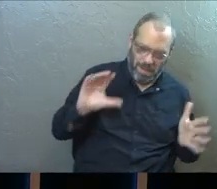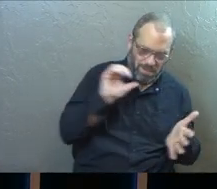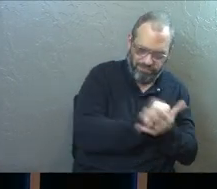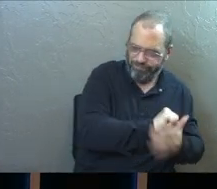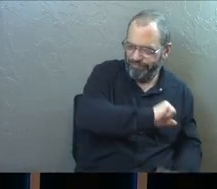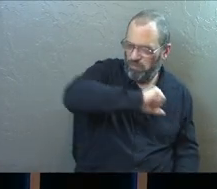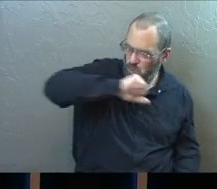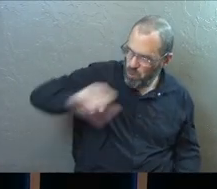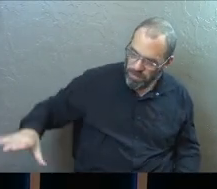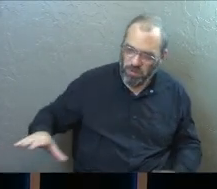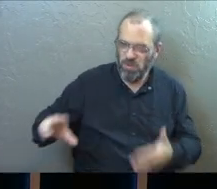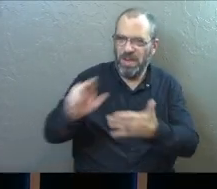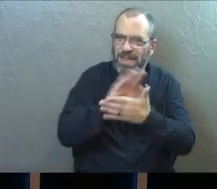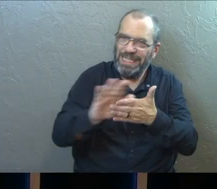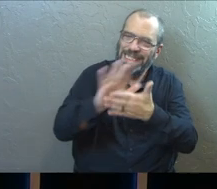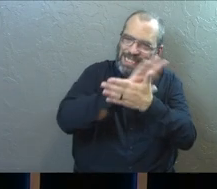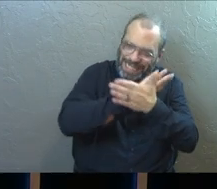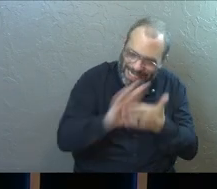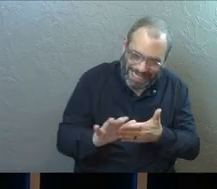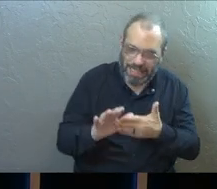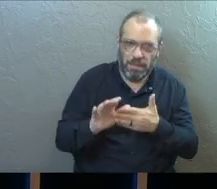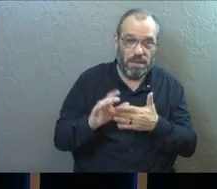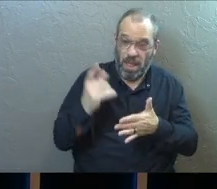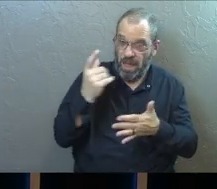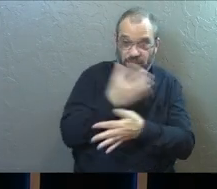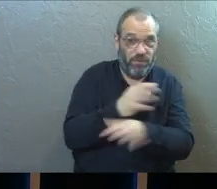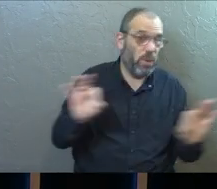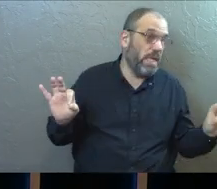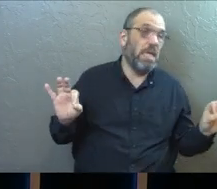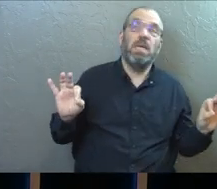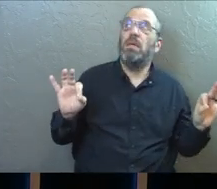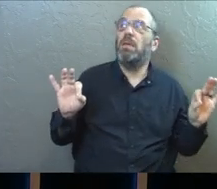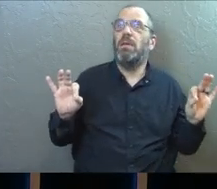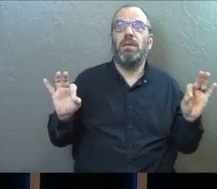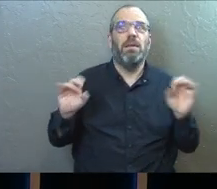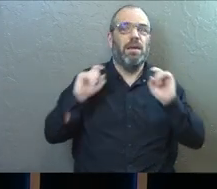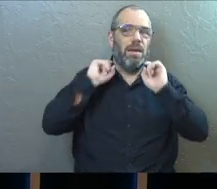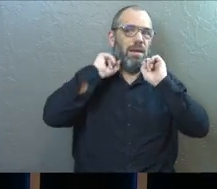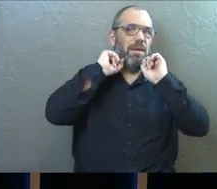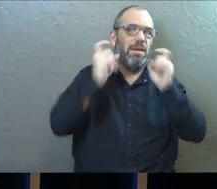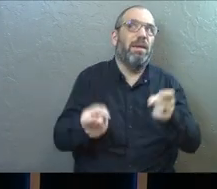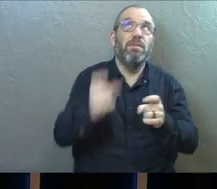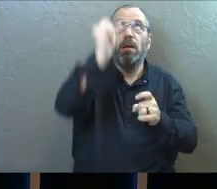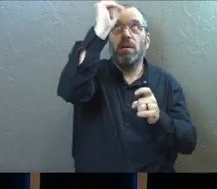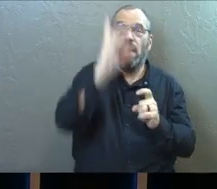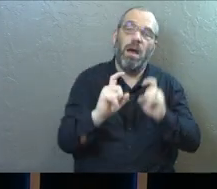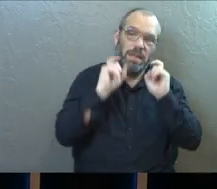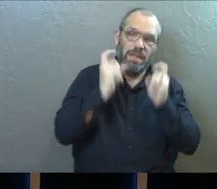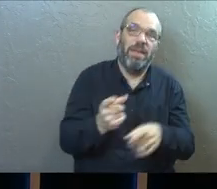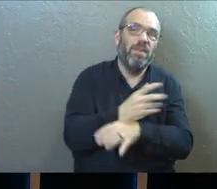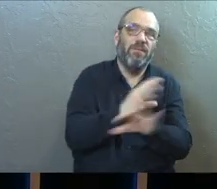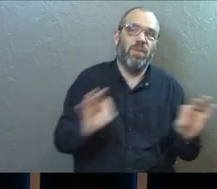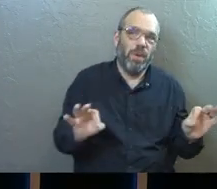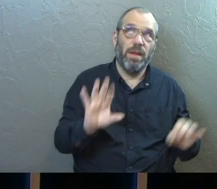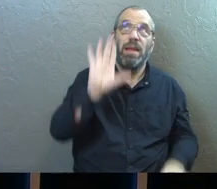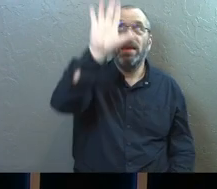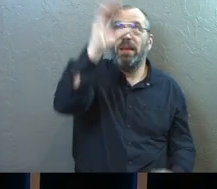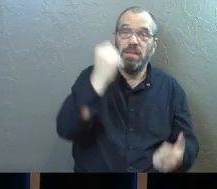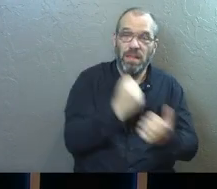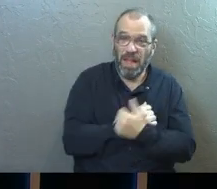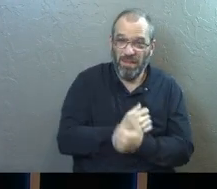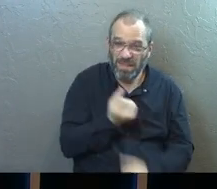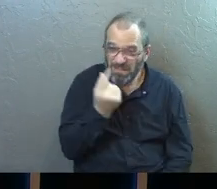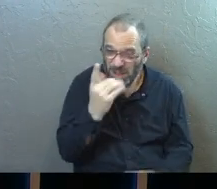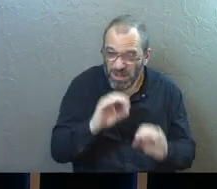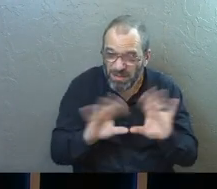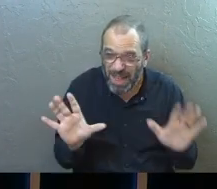removed, made clean, and it would come at no cost for them, a free gift from God out of his love for them. Do you